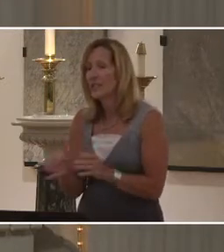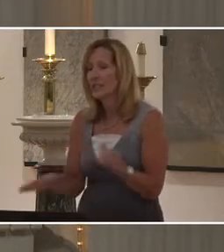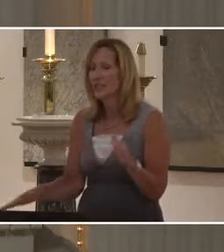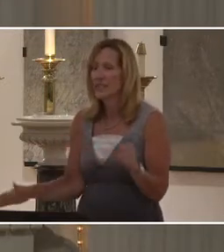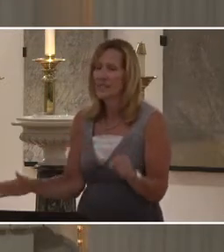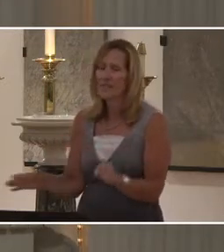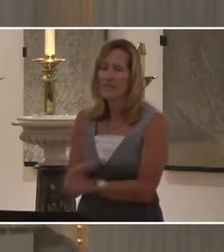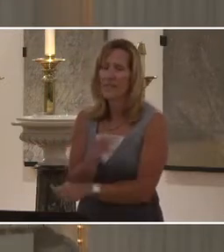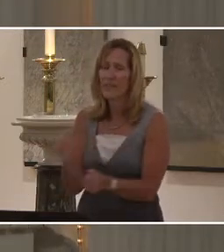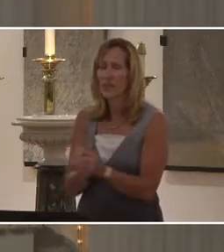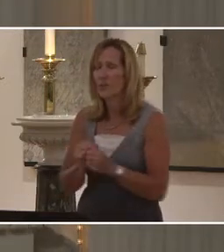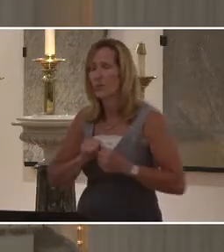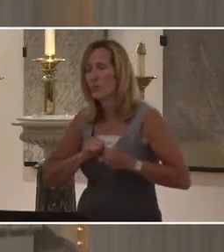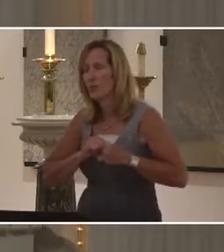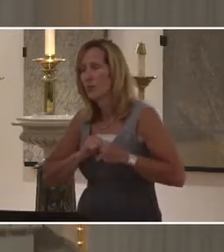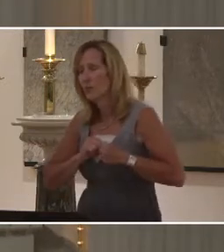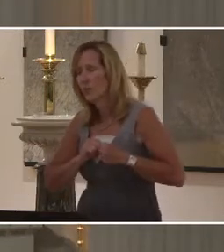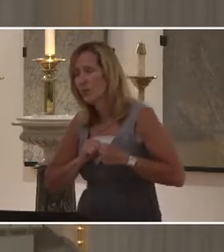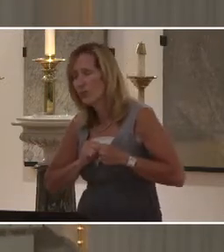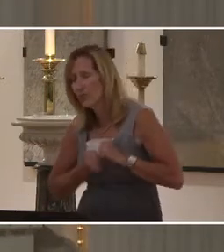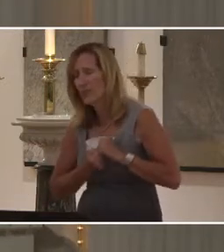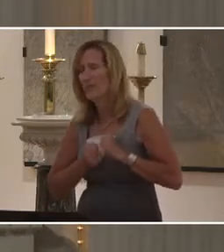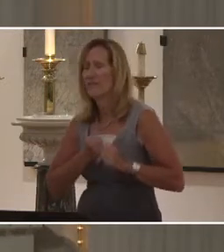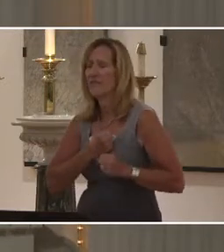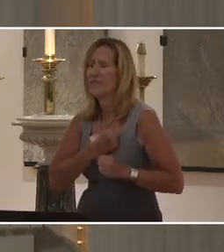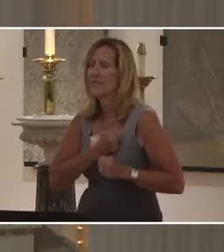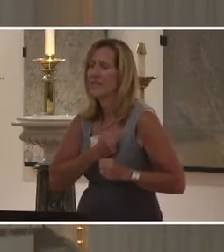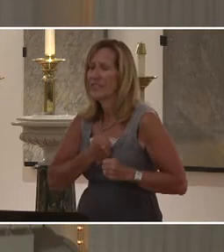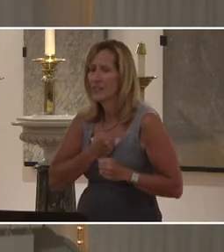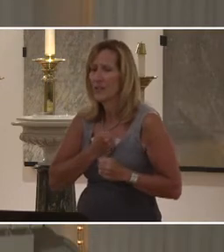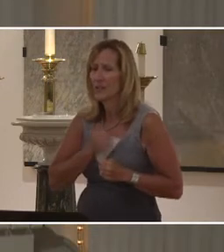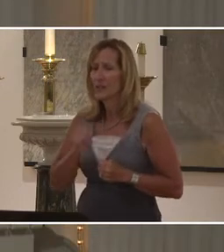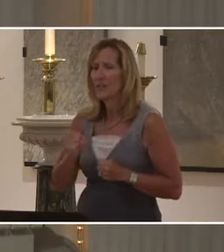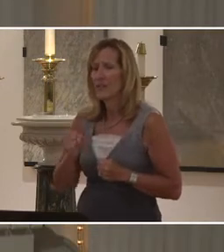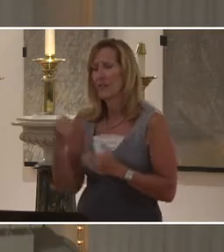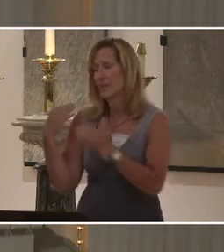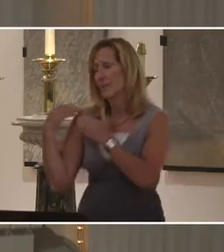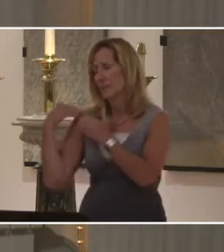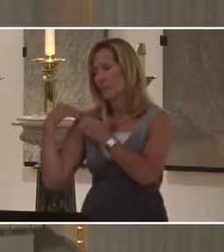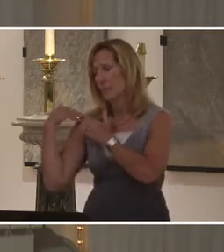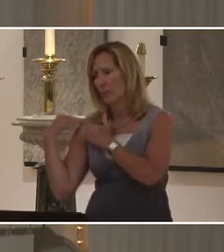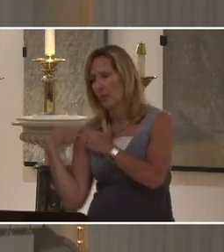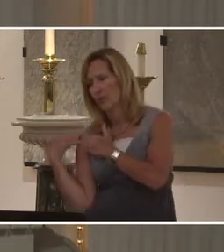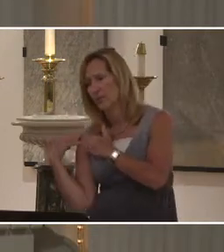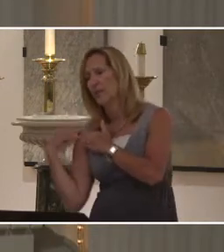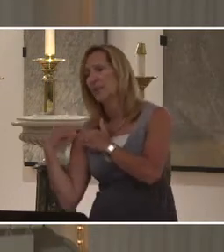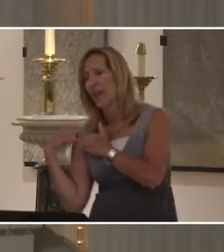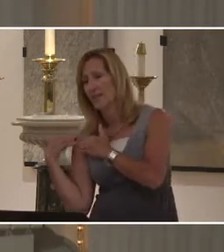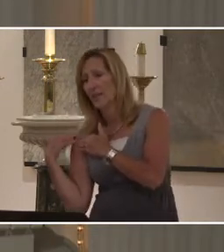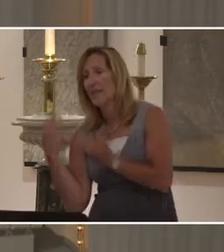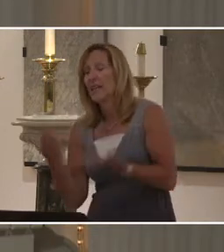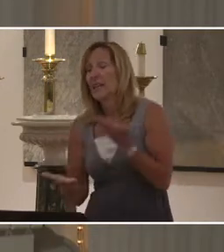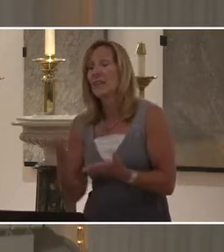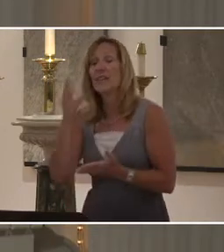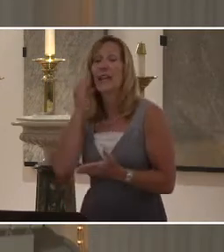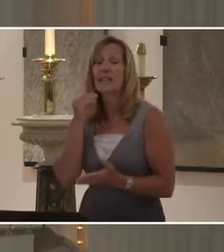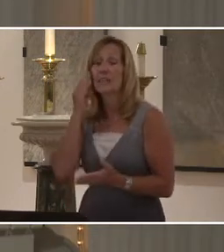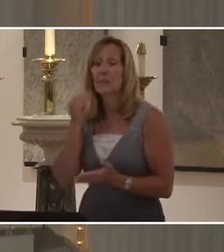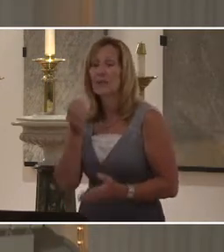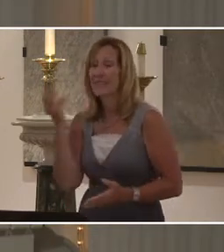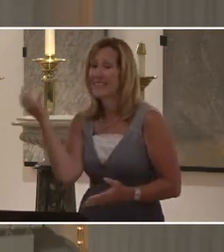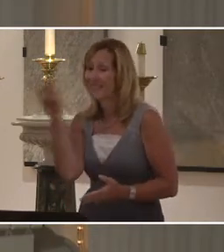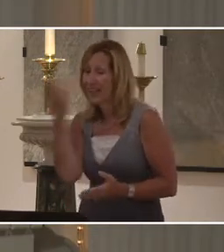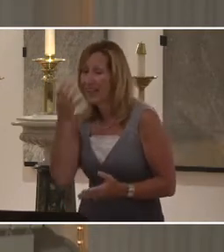grief and sorrow. His burdens are heavy, and perhaps even experiencing